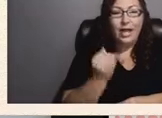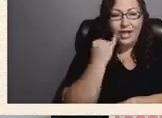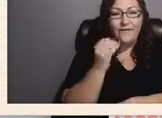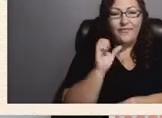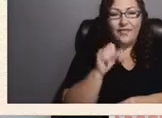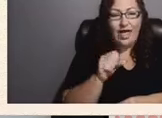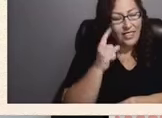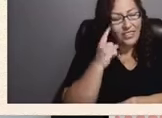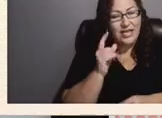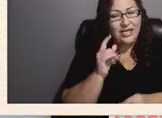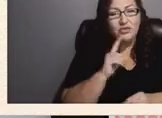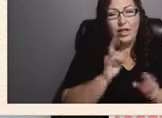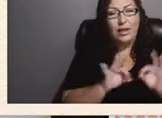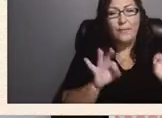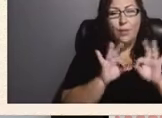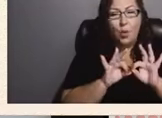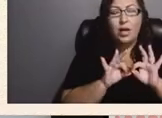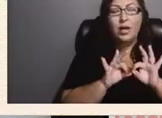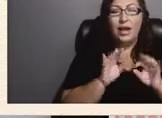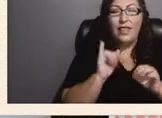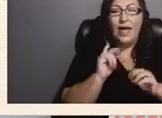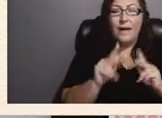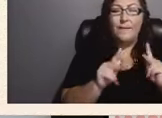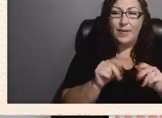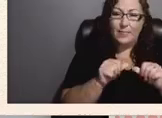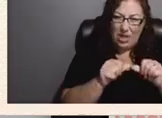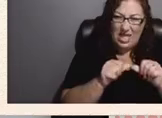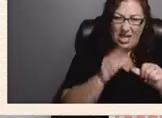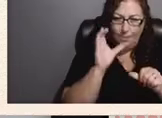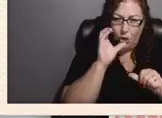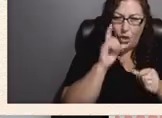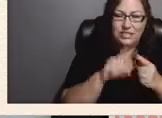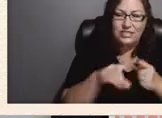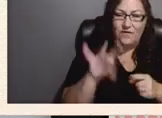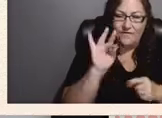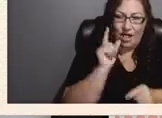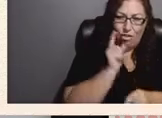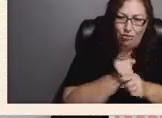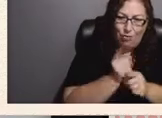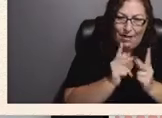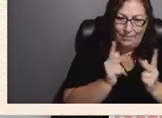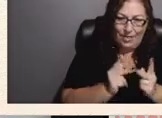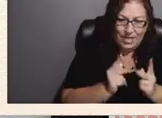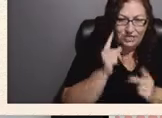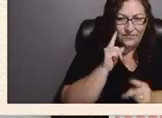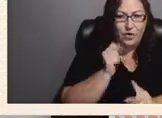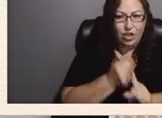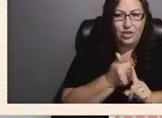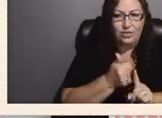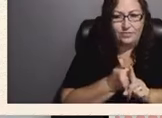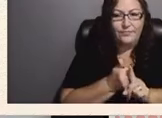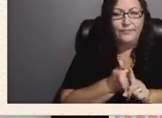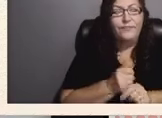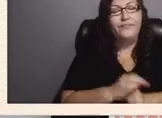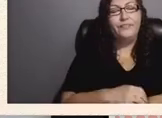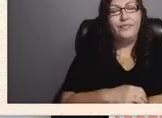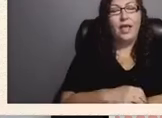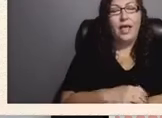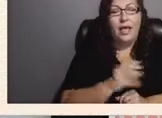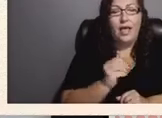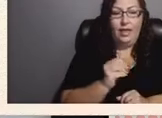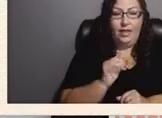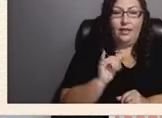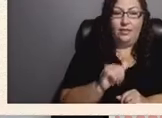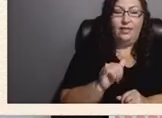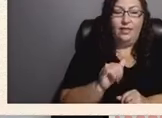important that people keep looking till they find the place that is right for them. And that,